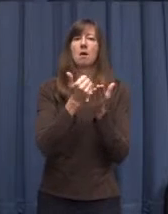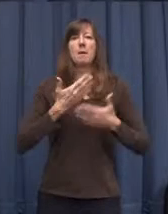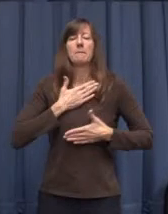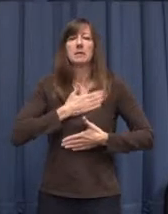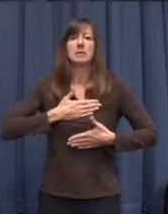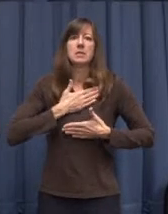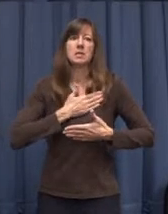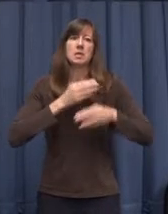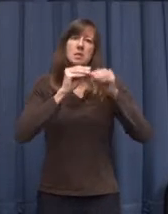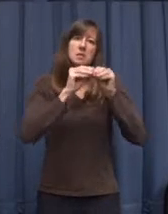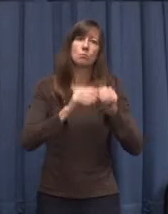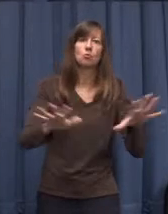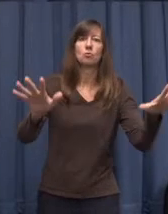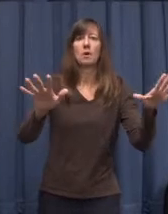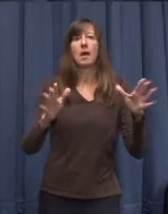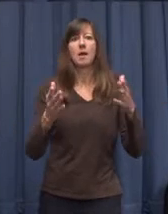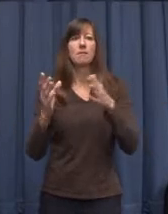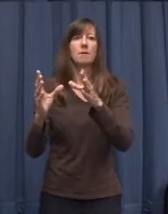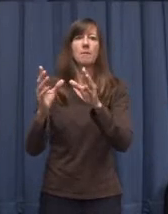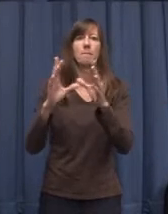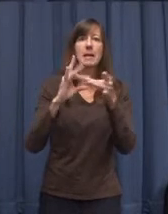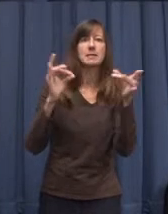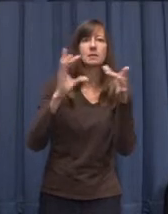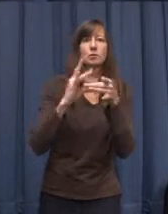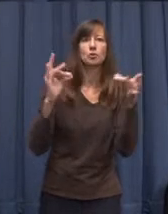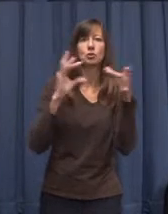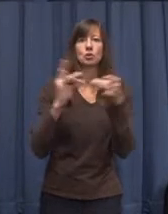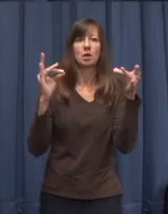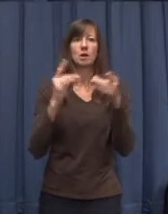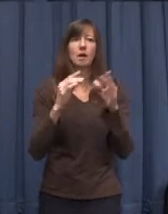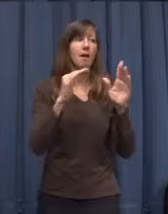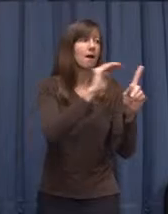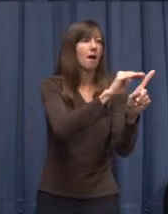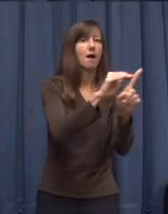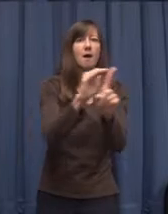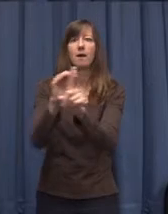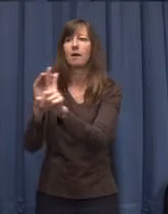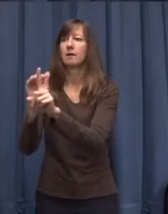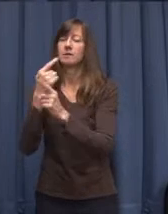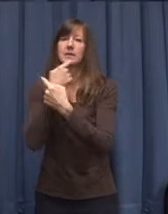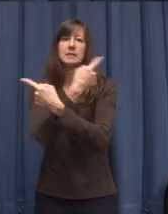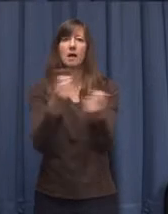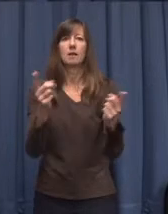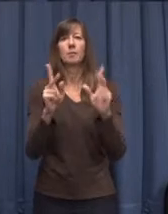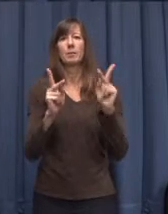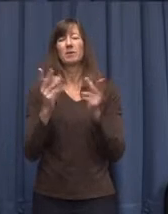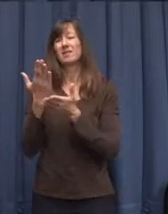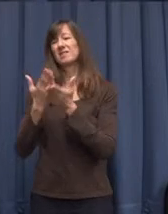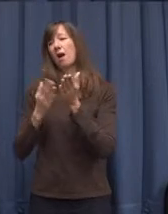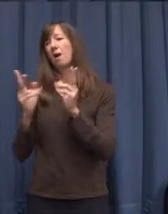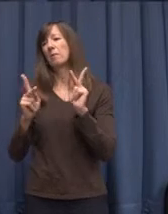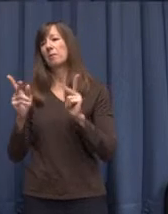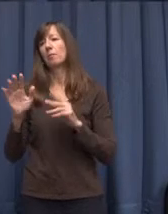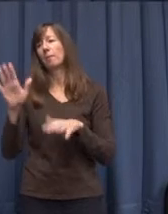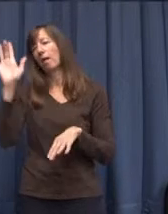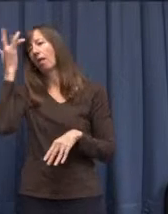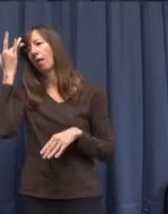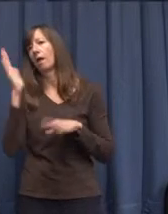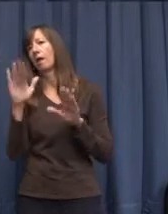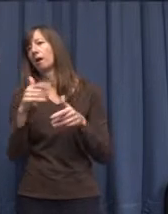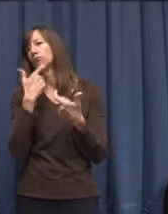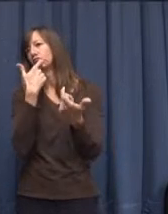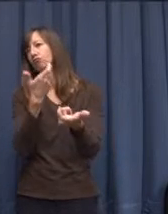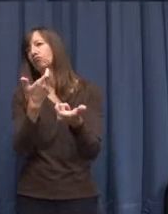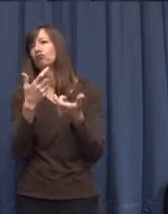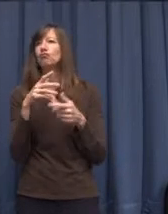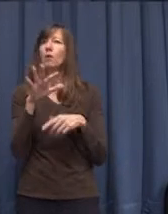for those that may not be tuned in or have sort of chosen to tune out a little bit to the challenges.